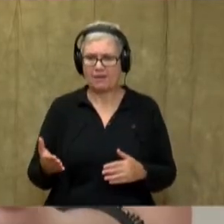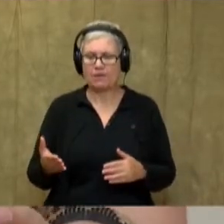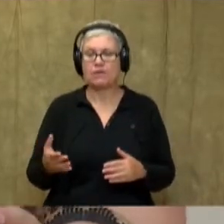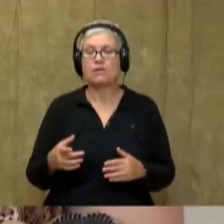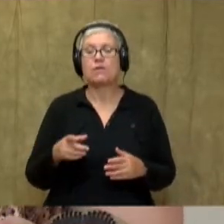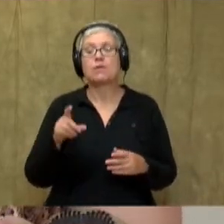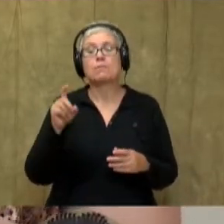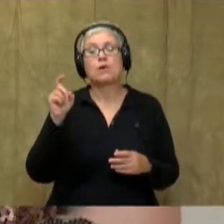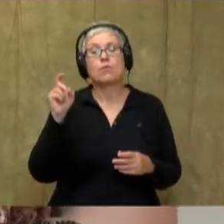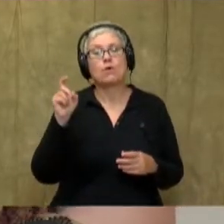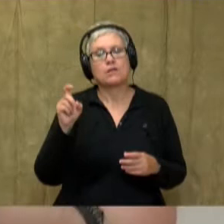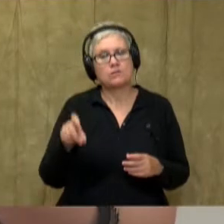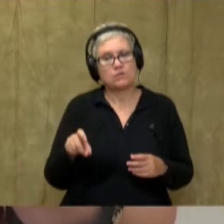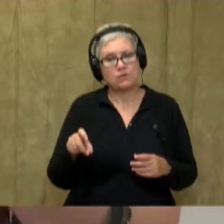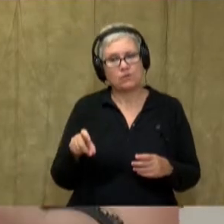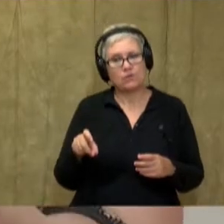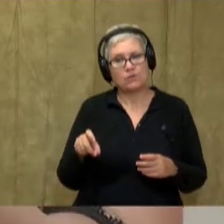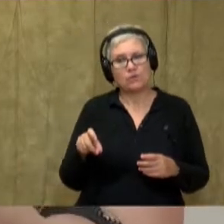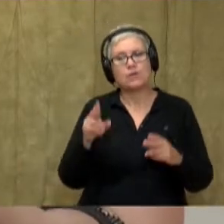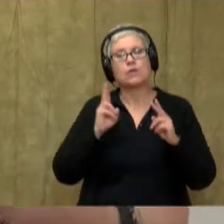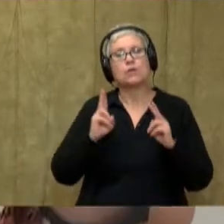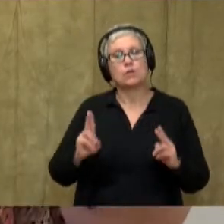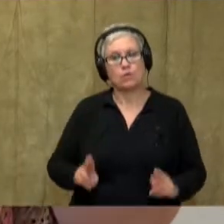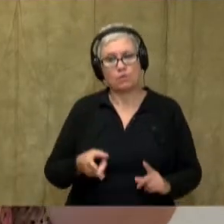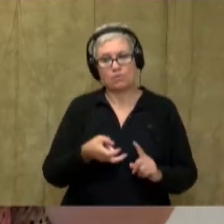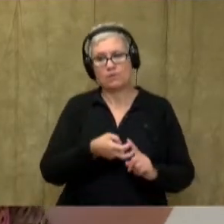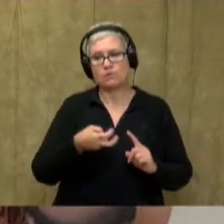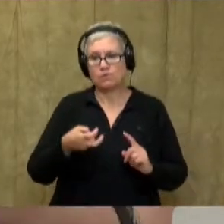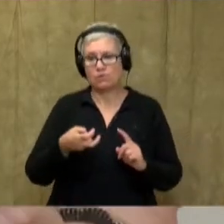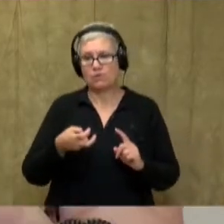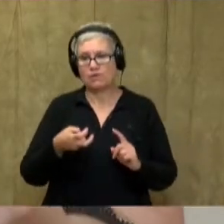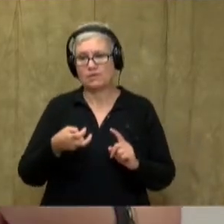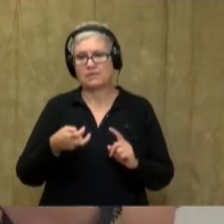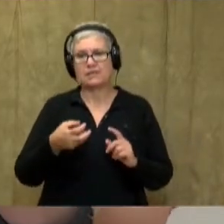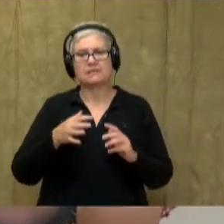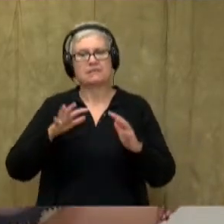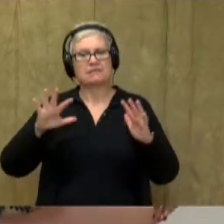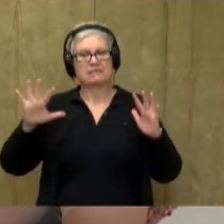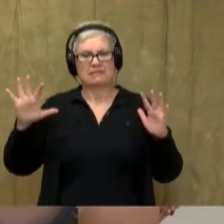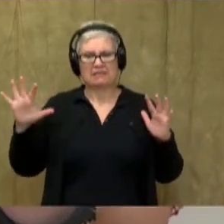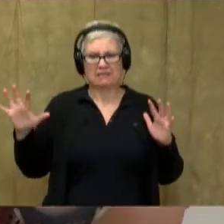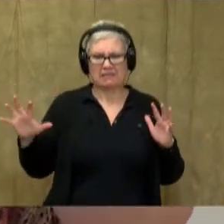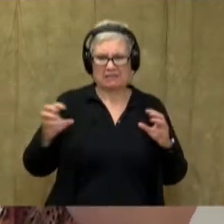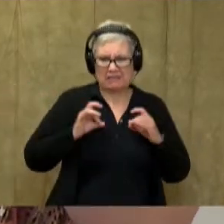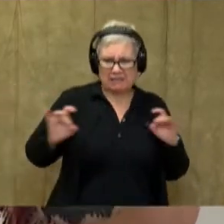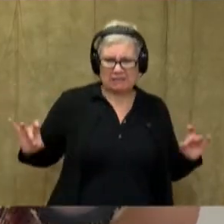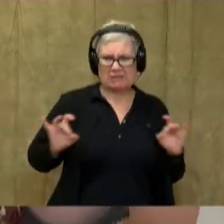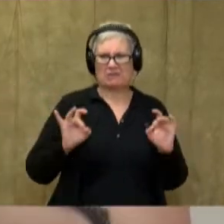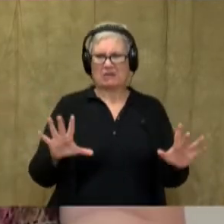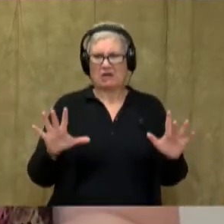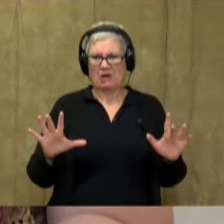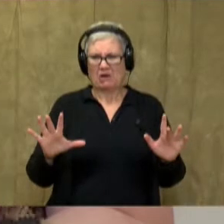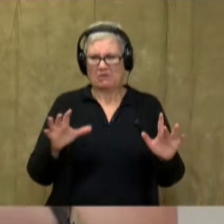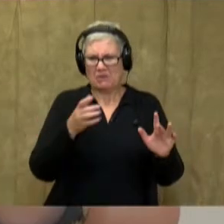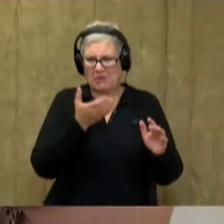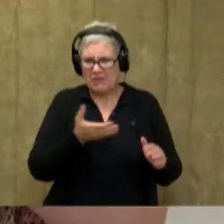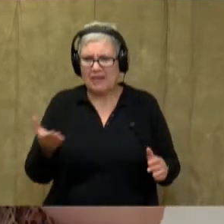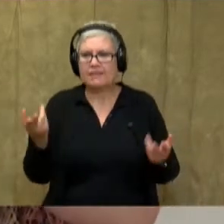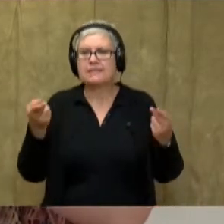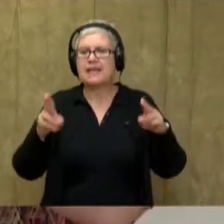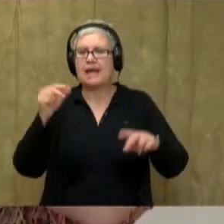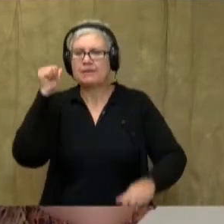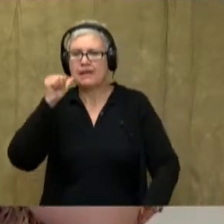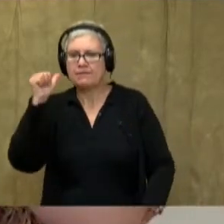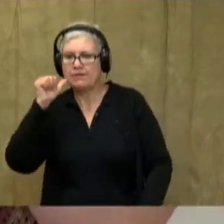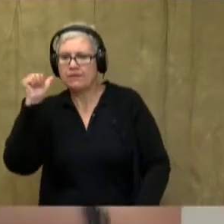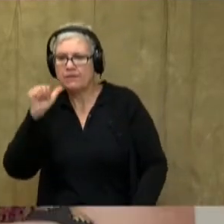what you should be arguing is that human trafficking is an atrocious event that is going on every day. People